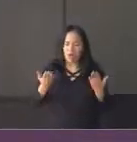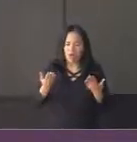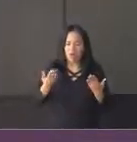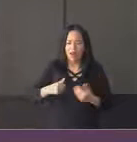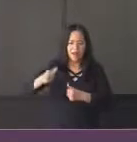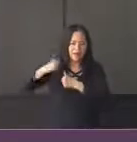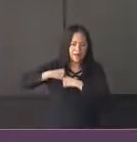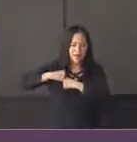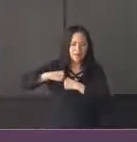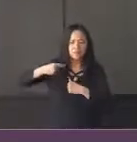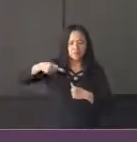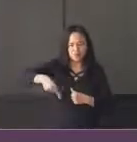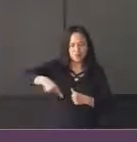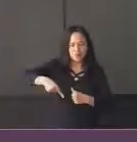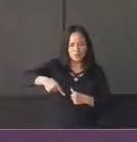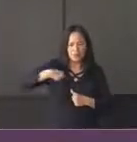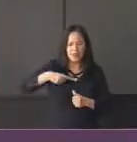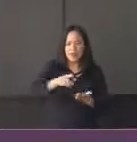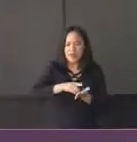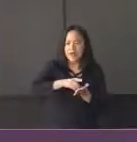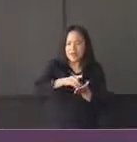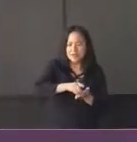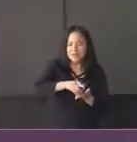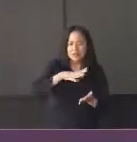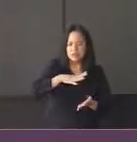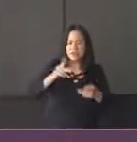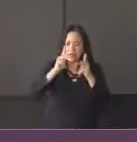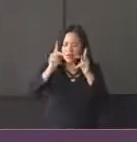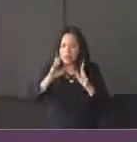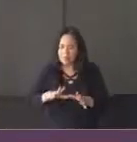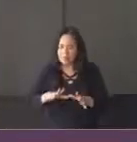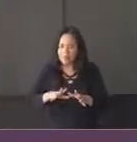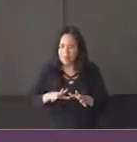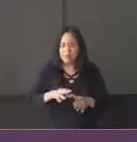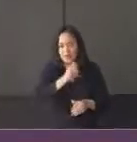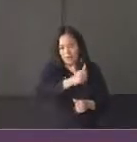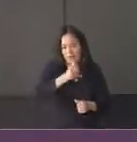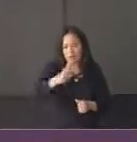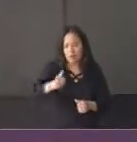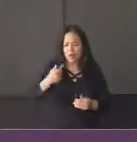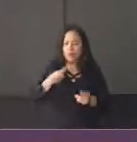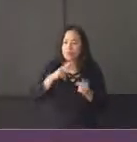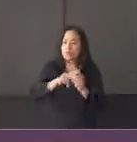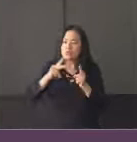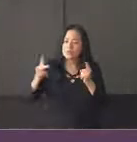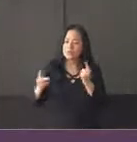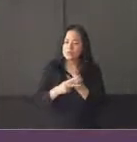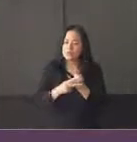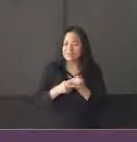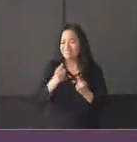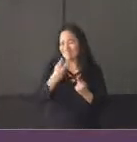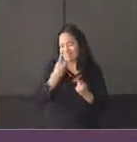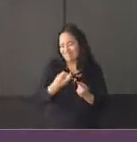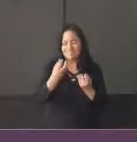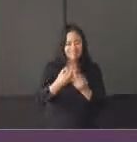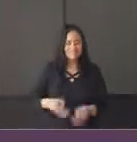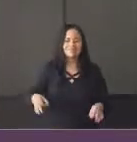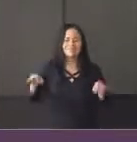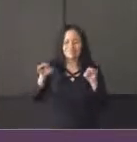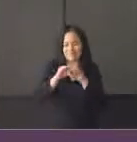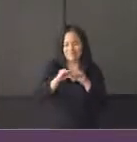the obligations with the officers in guaranteeing rights and peace in our country, cities, and region is